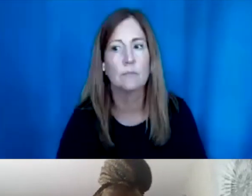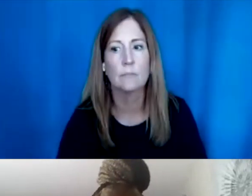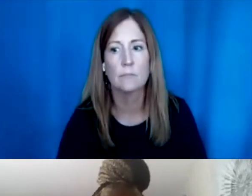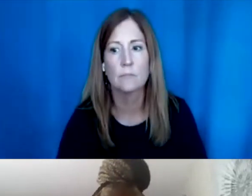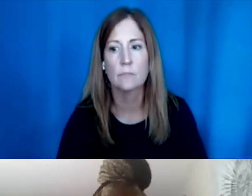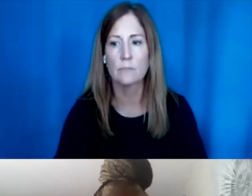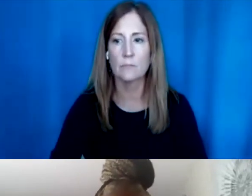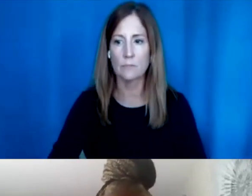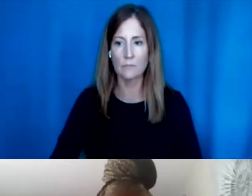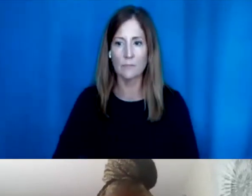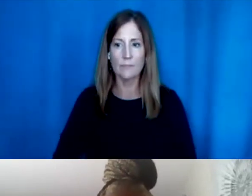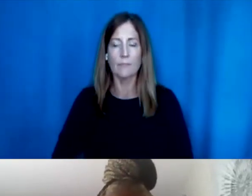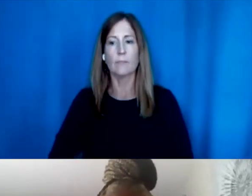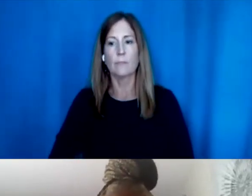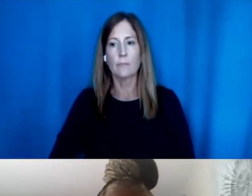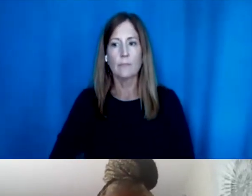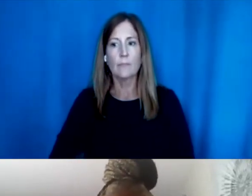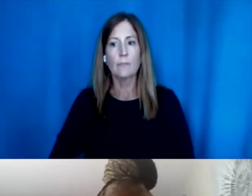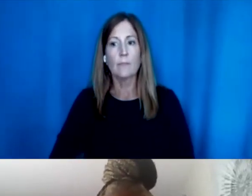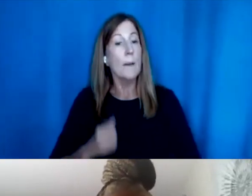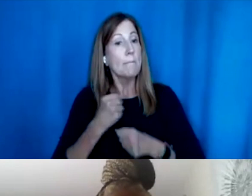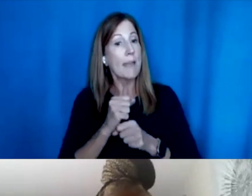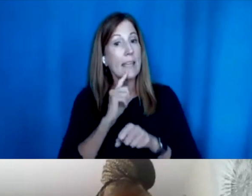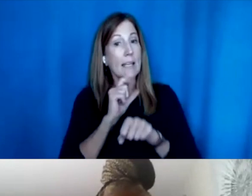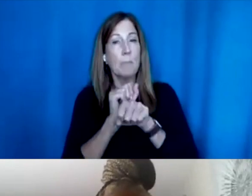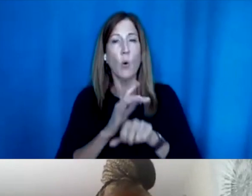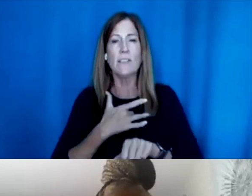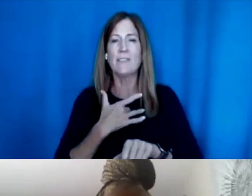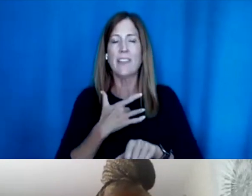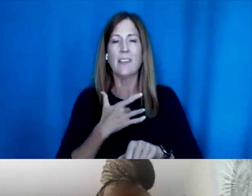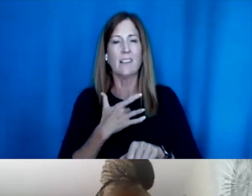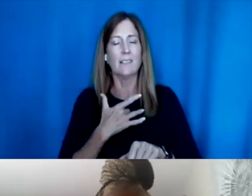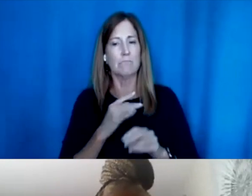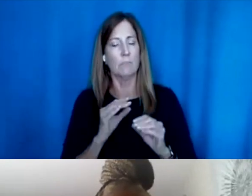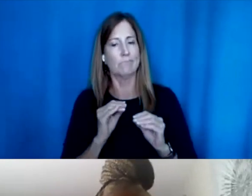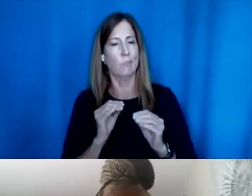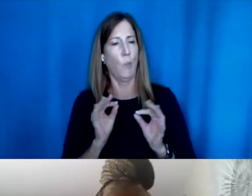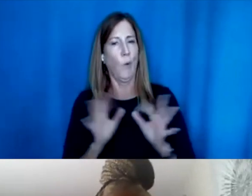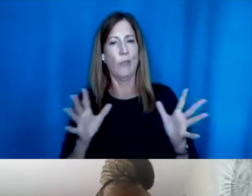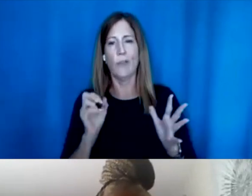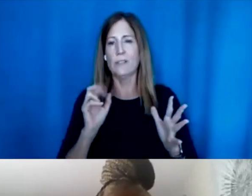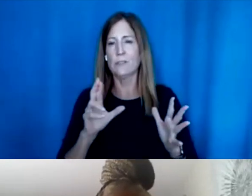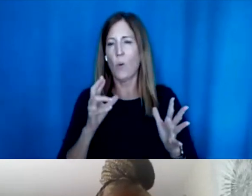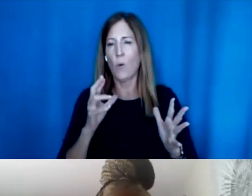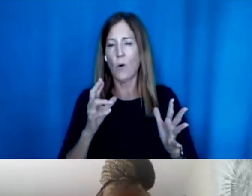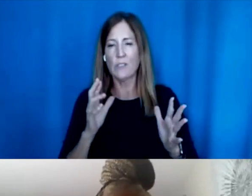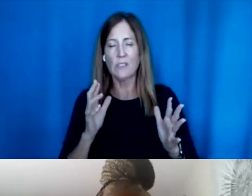So I'll read here. Making employees feel undervalued and small. Making employees